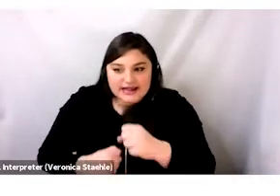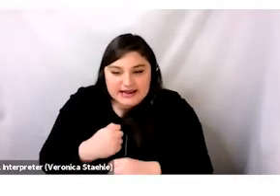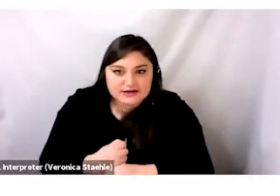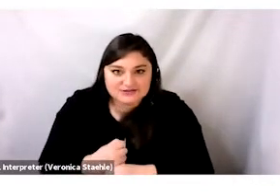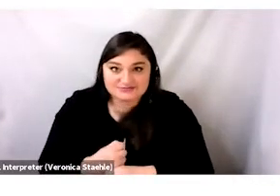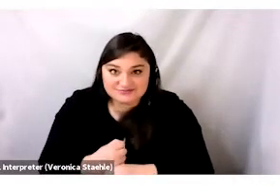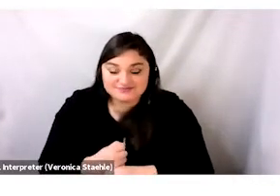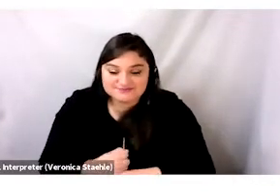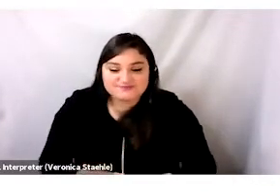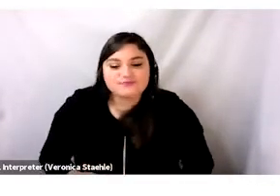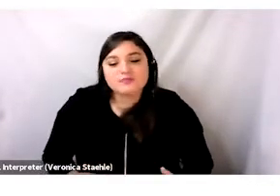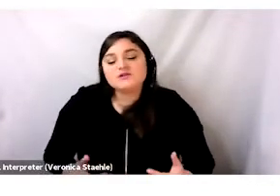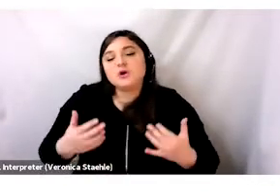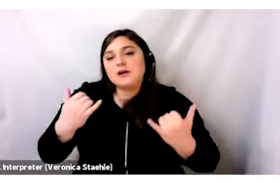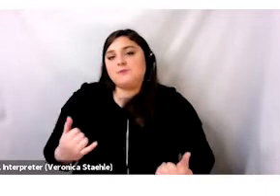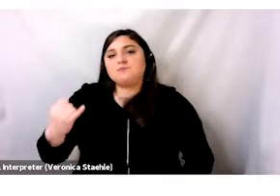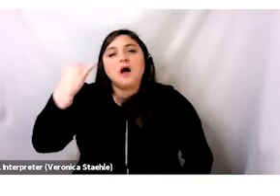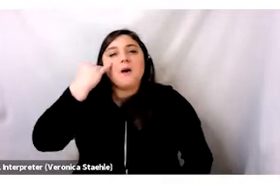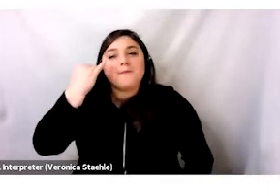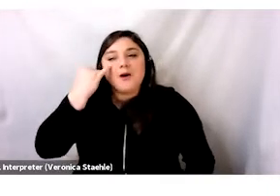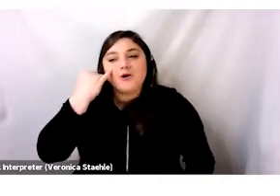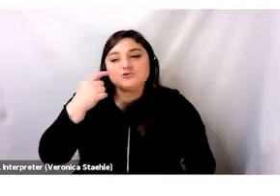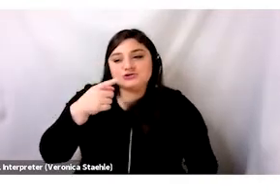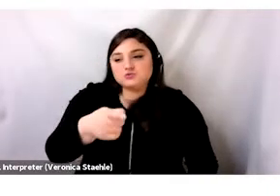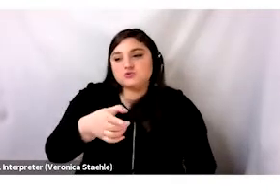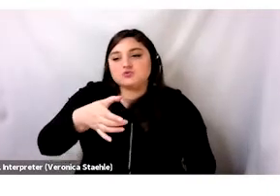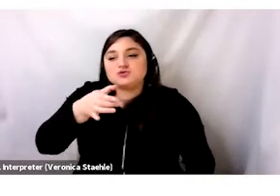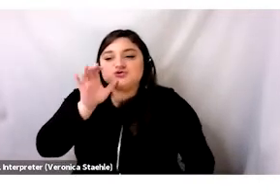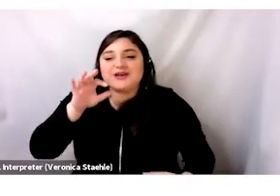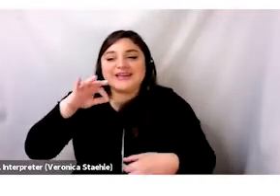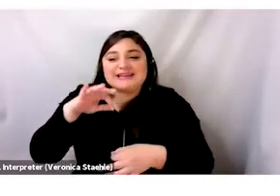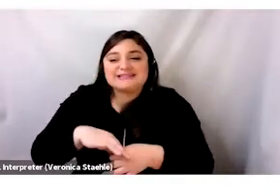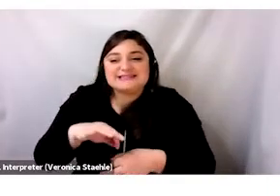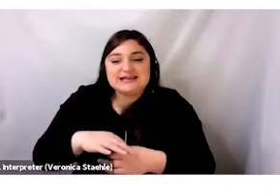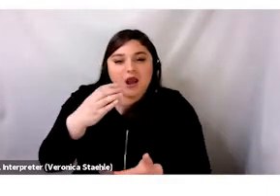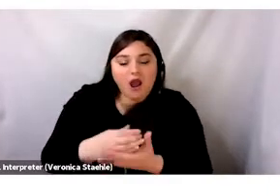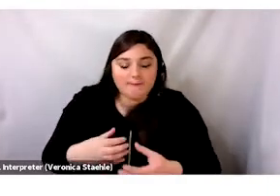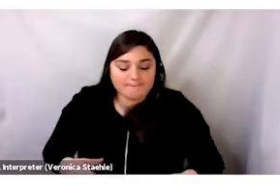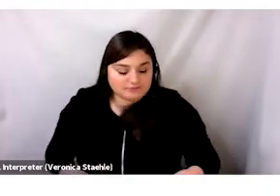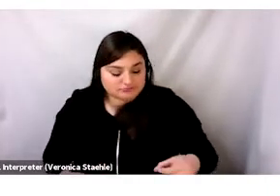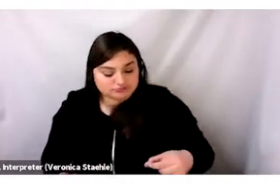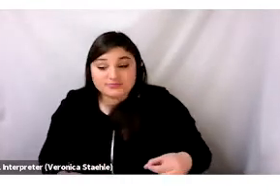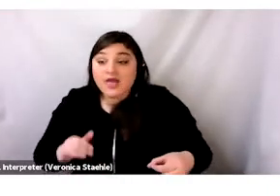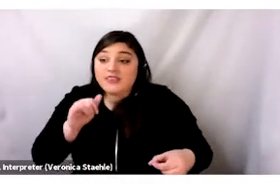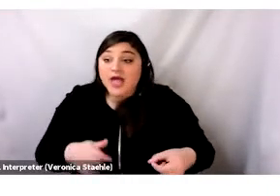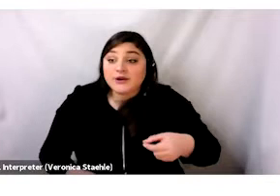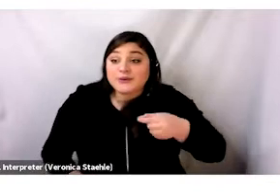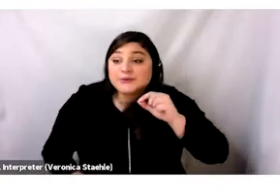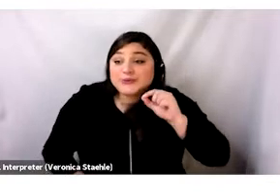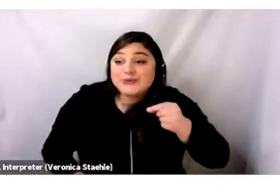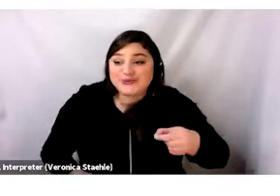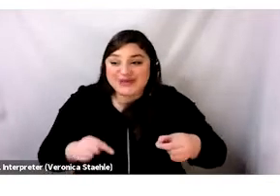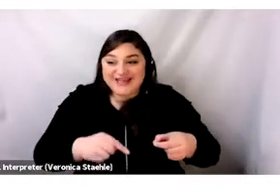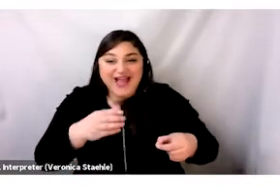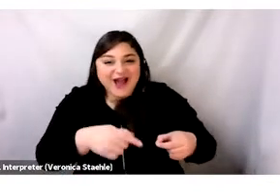you might think that that cup of tea is, right? It's in a state of being. That is true in